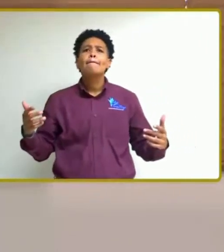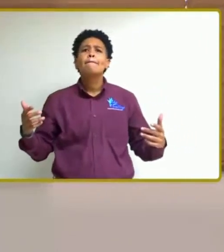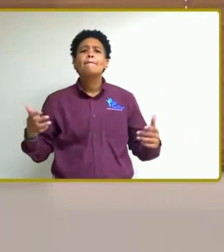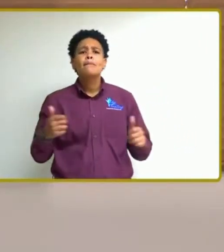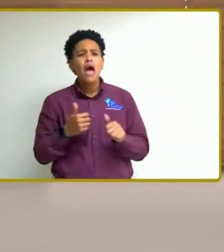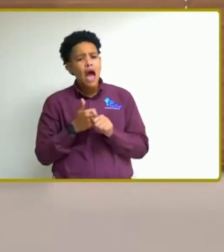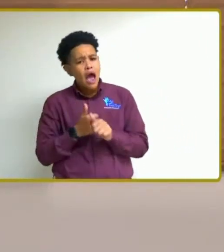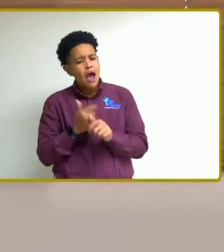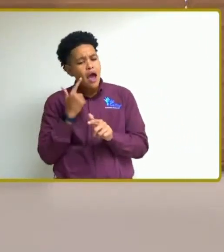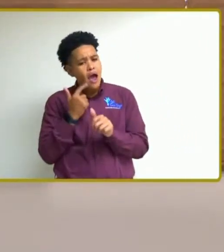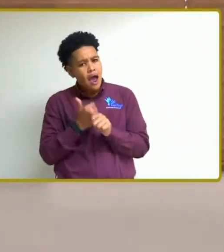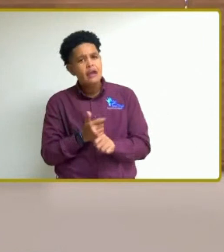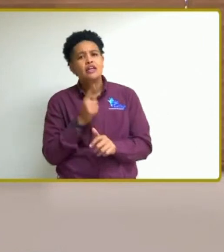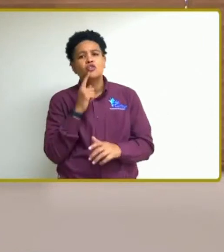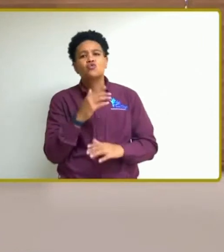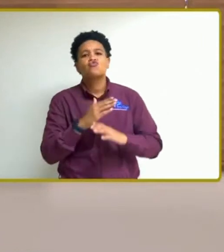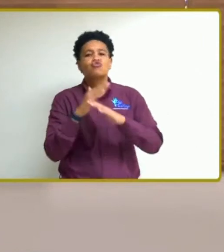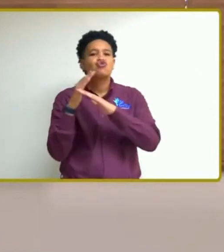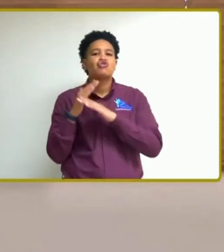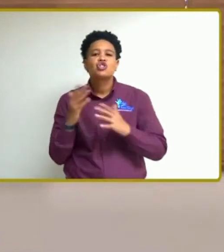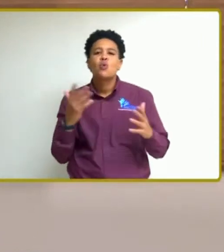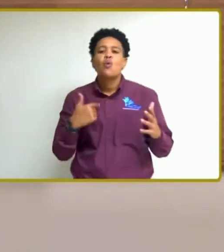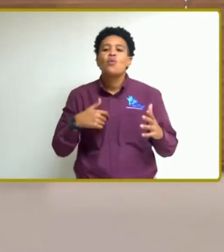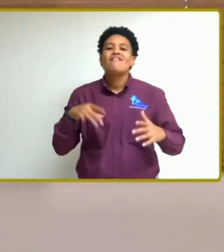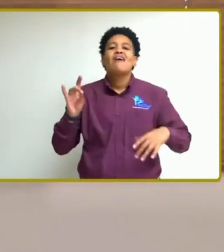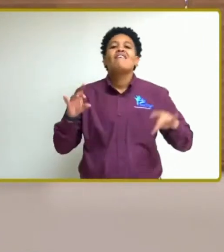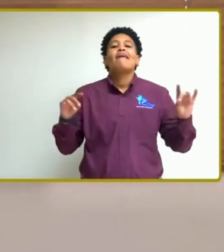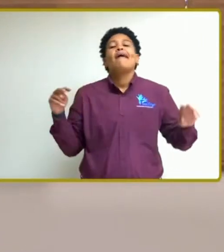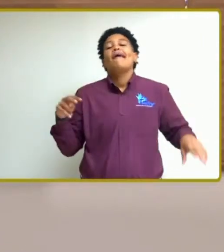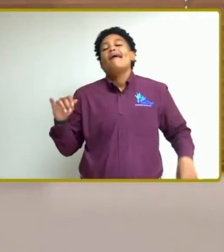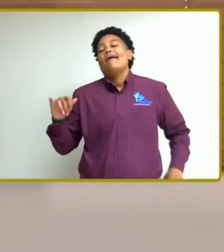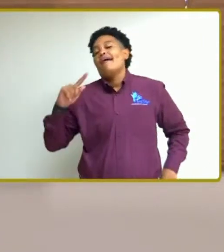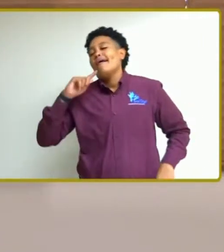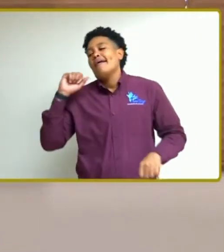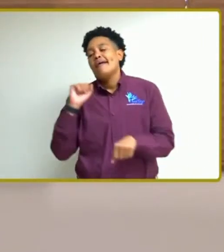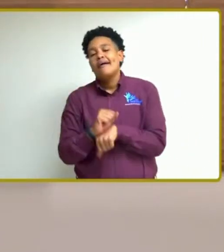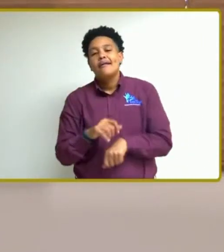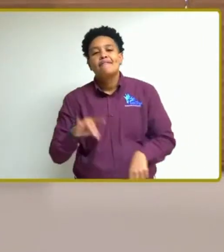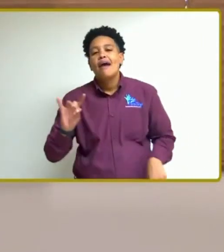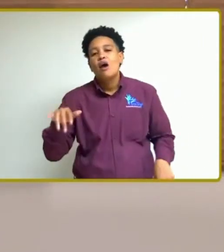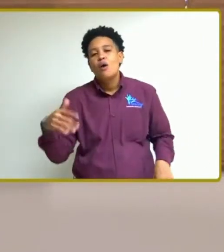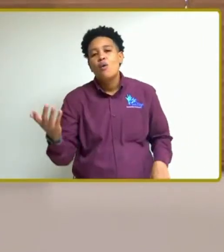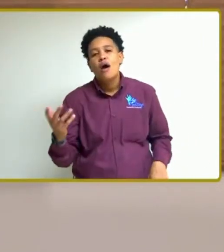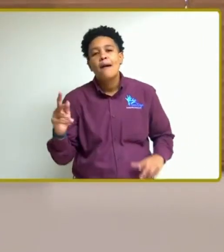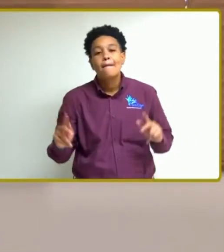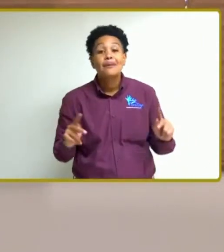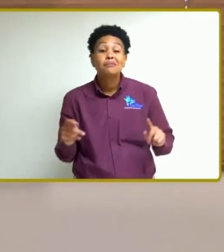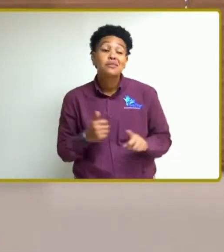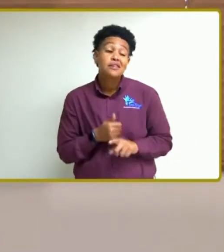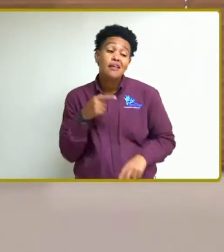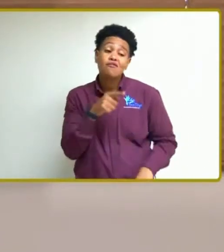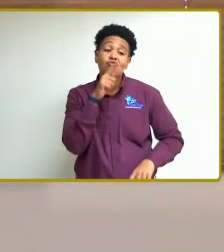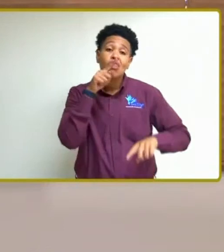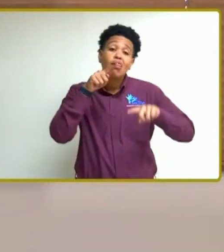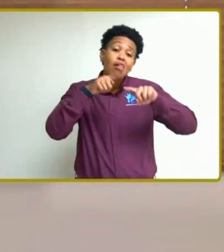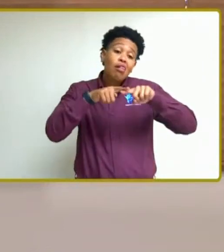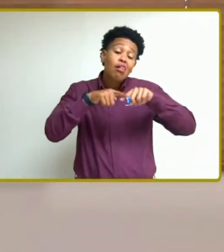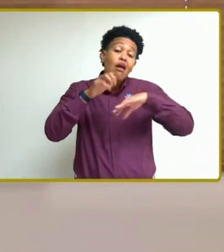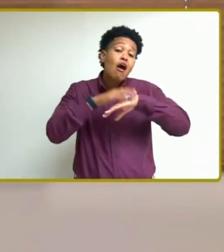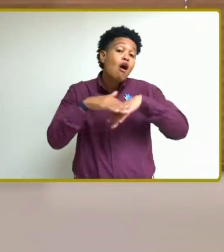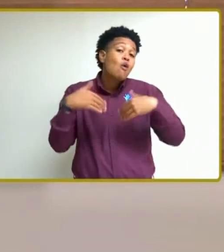adhere to the restrictions. What we are finding in reality is that persons are depending